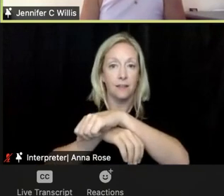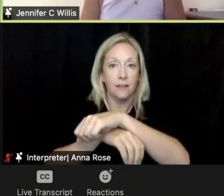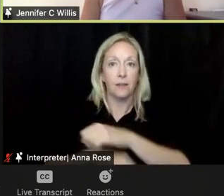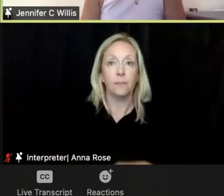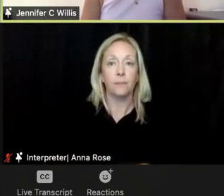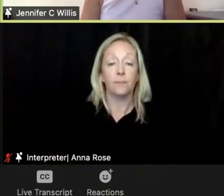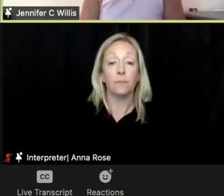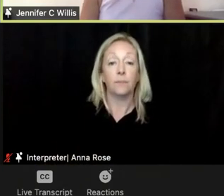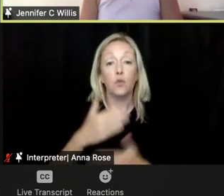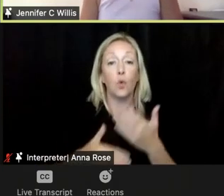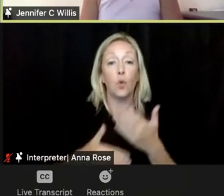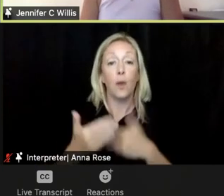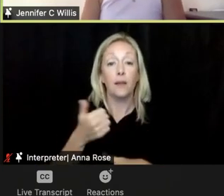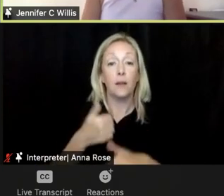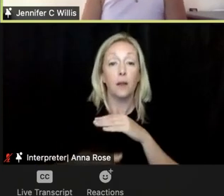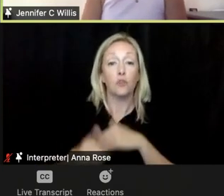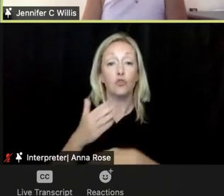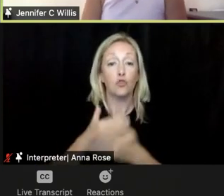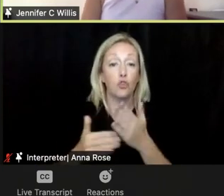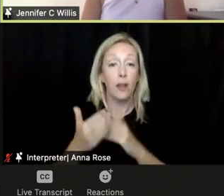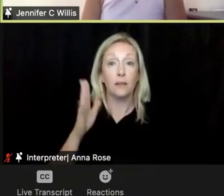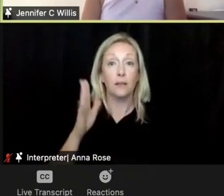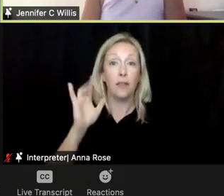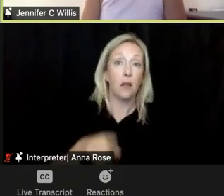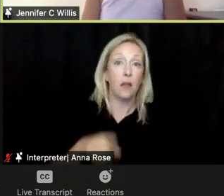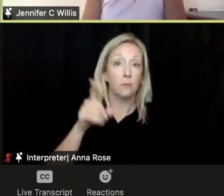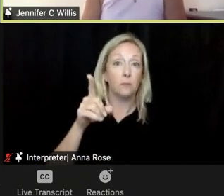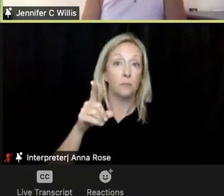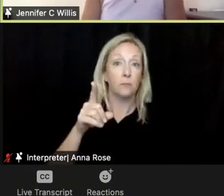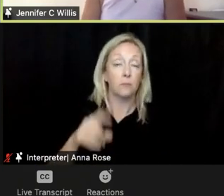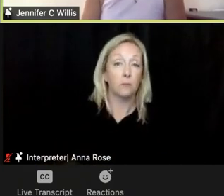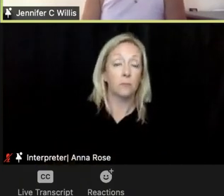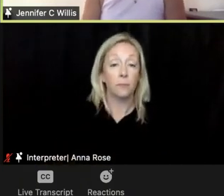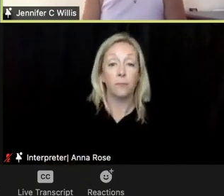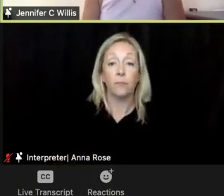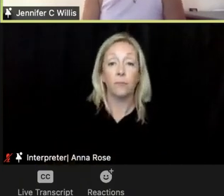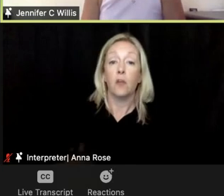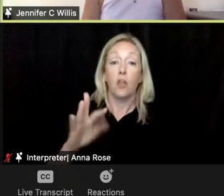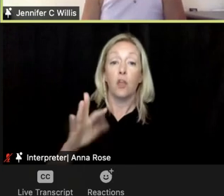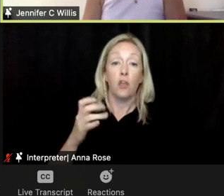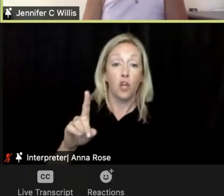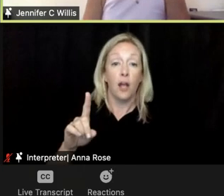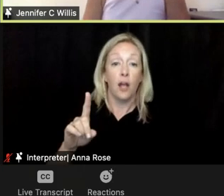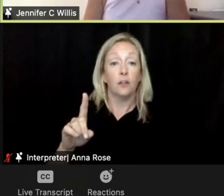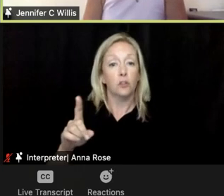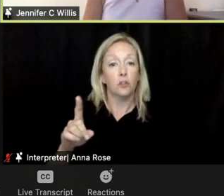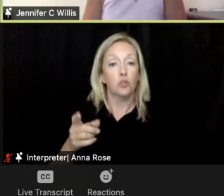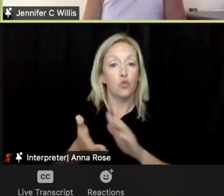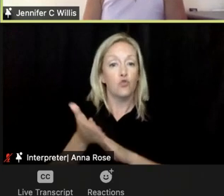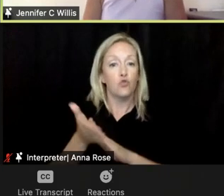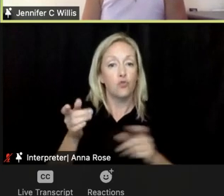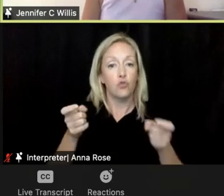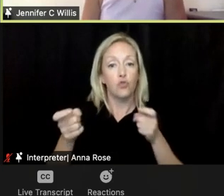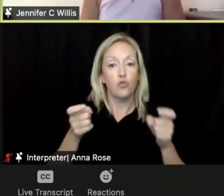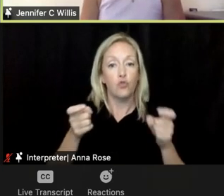What is hand under hand? Simply what you see in this photograph here. It is the child's hands on top of the adult's